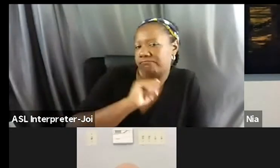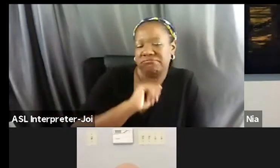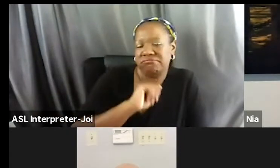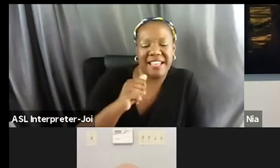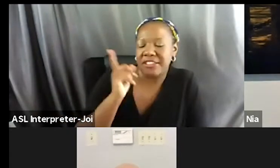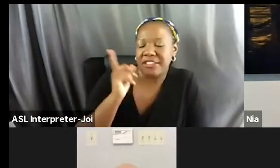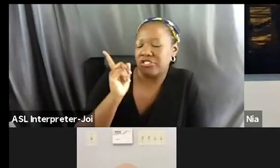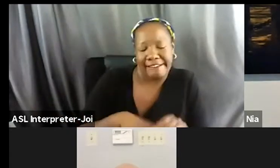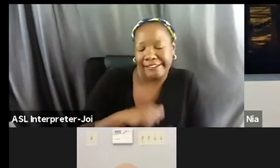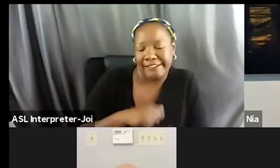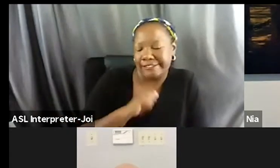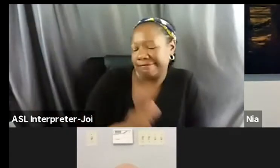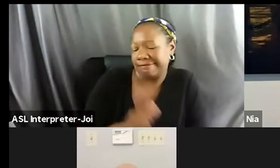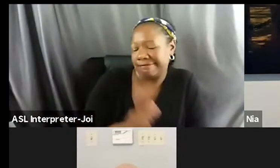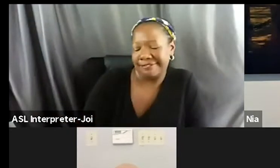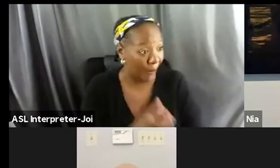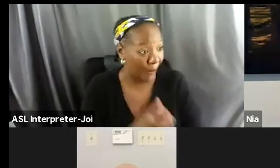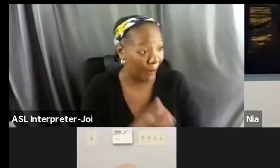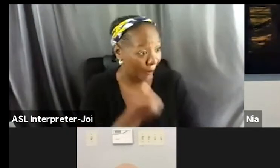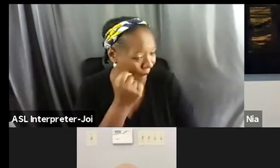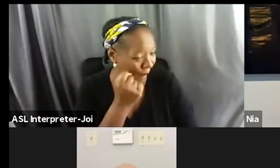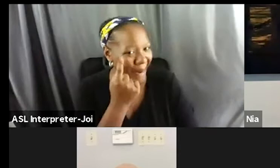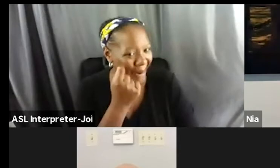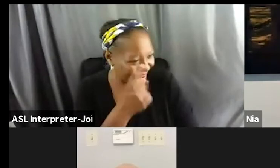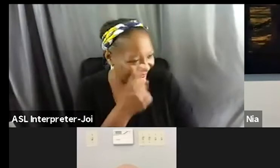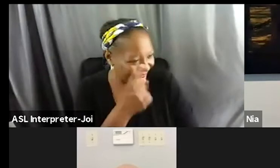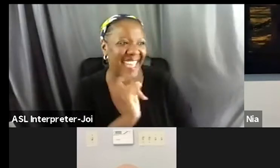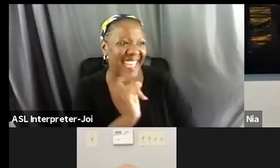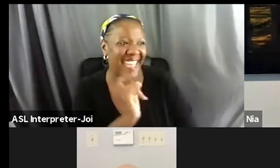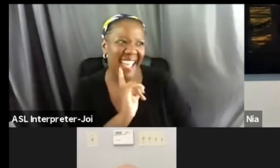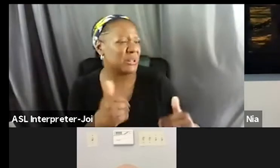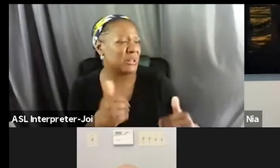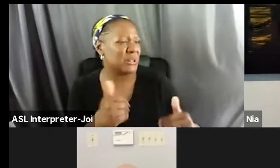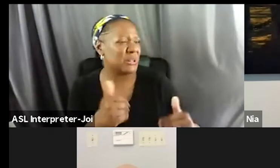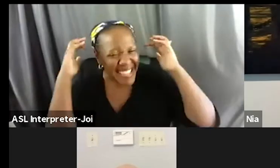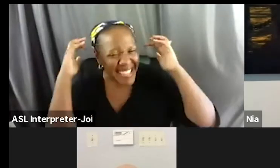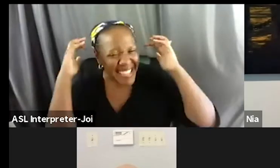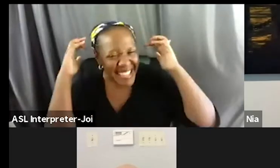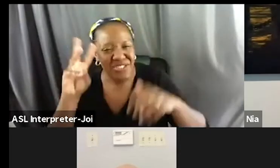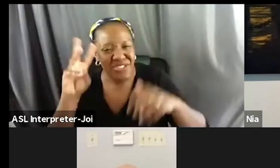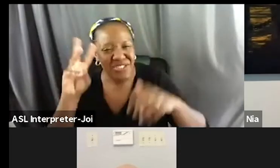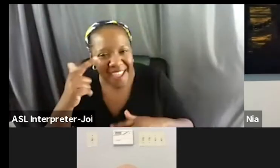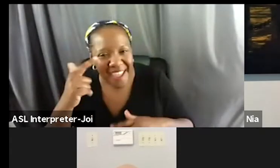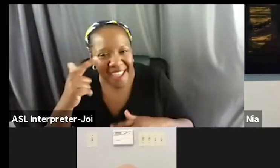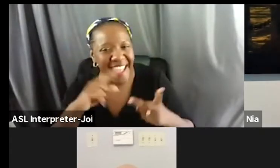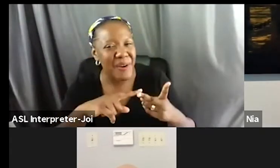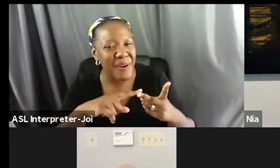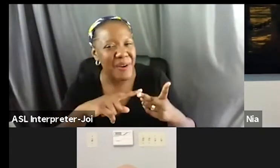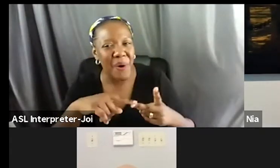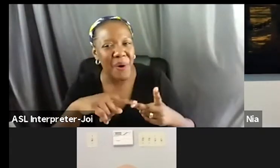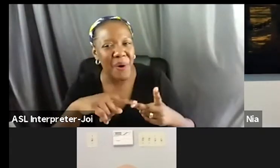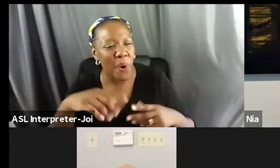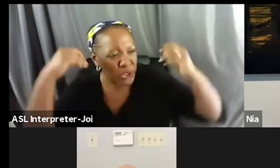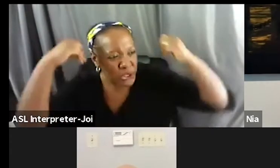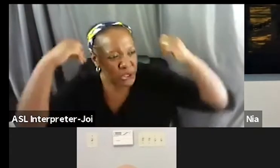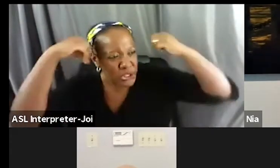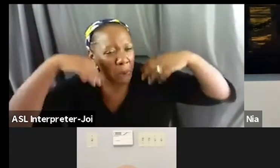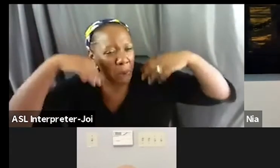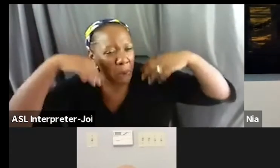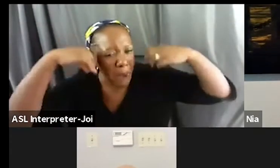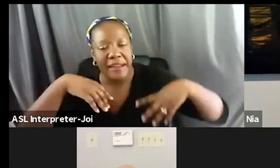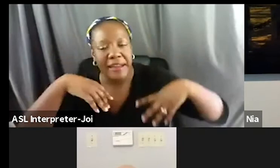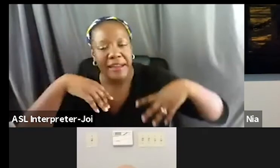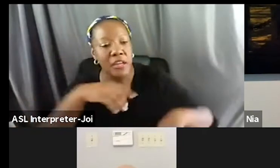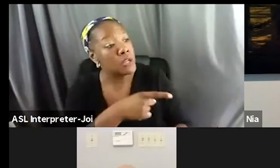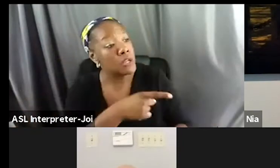can't. Yeah, no, that was the big thing, the itchiness of the wig or your hat, you just sweat in it. Do you